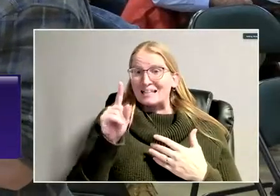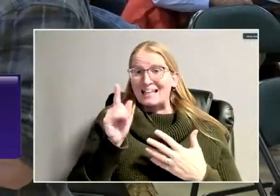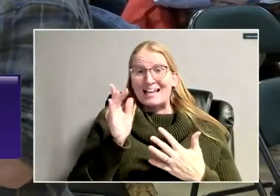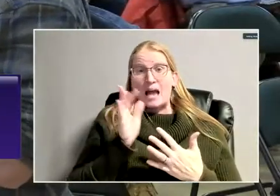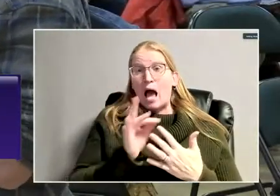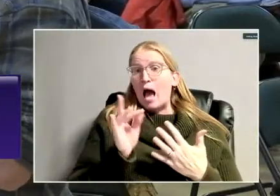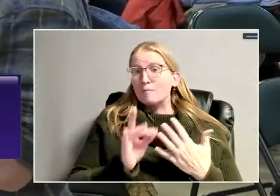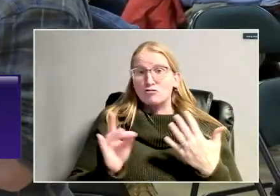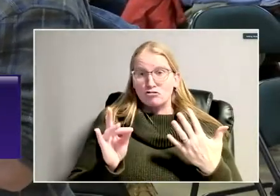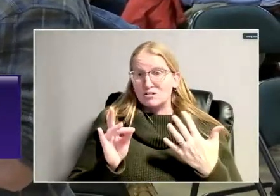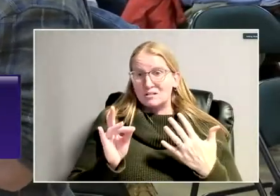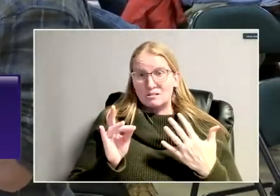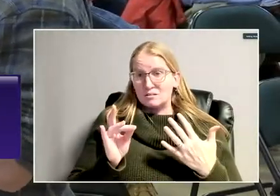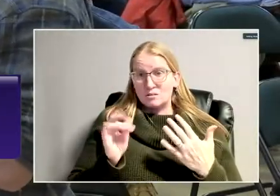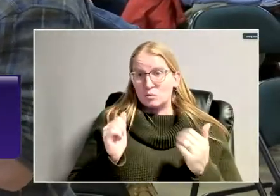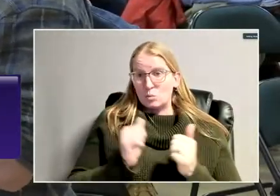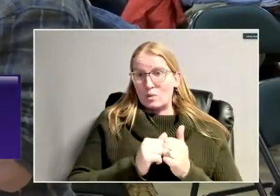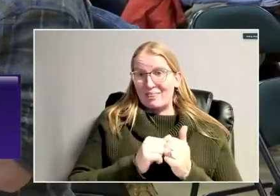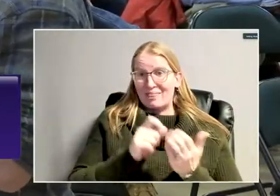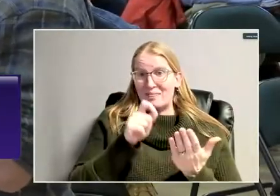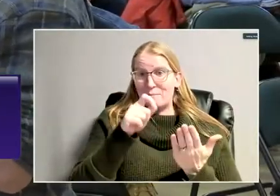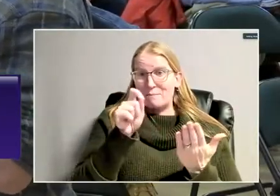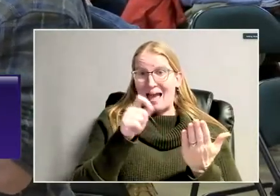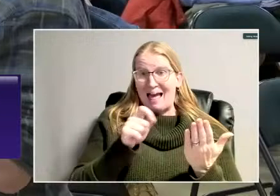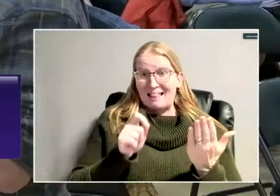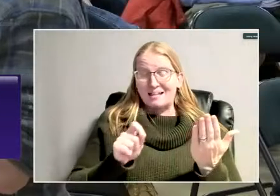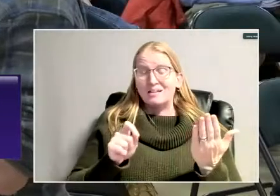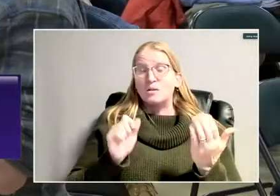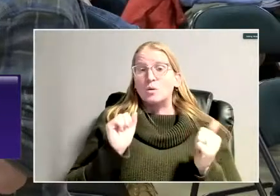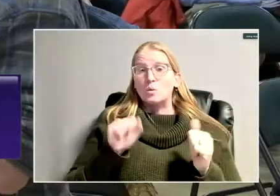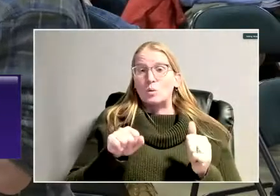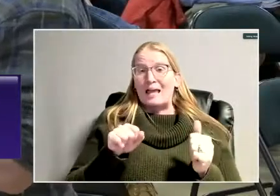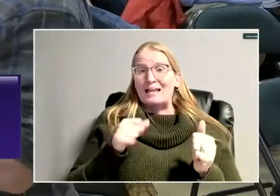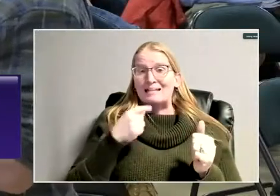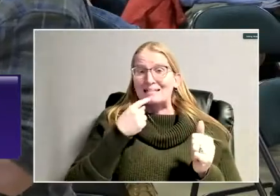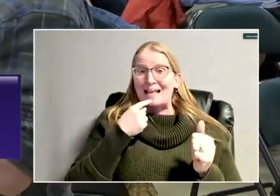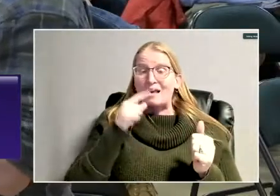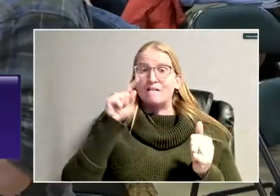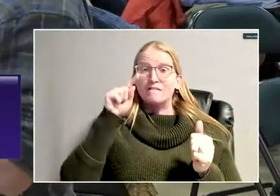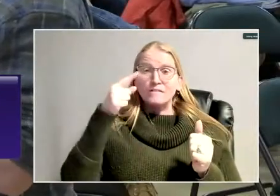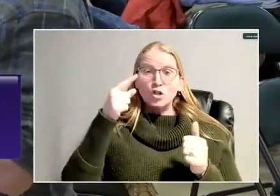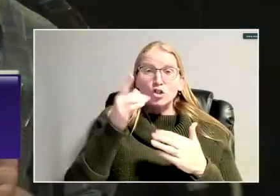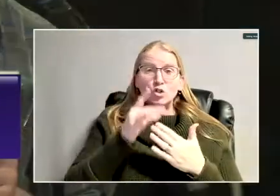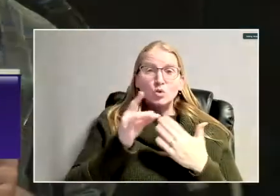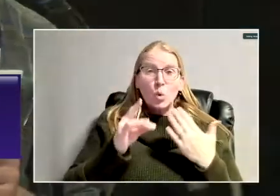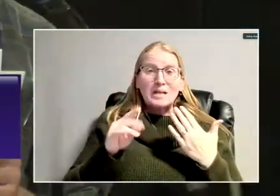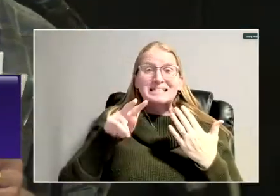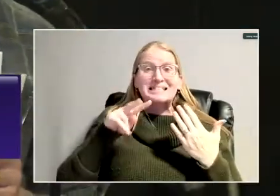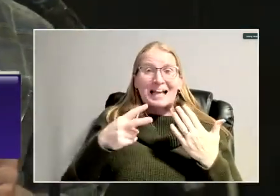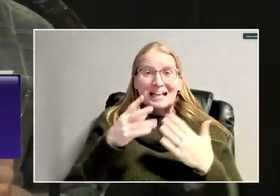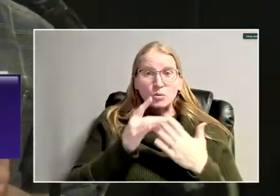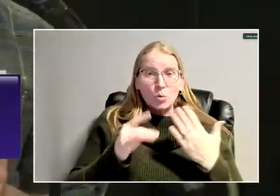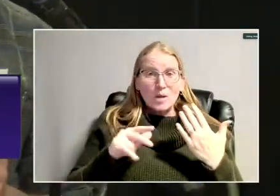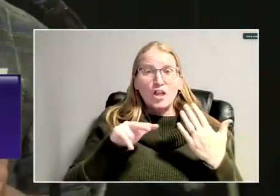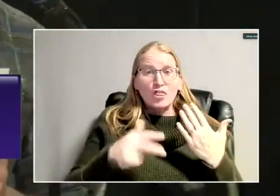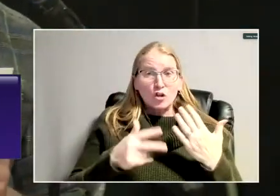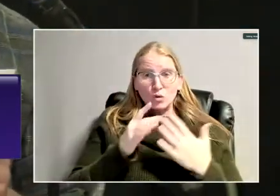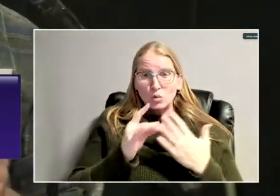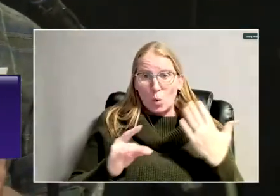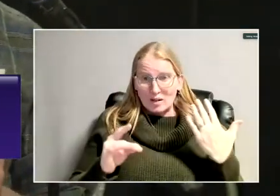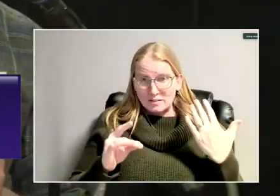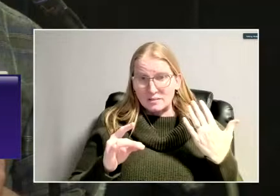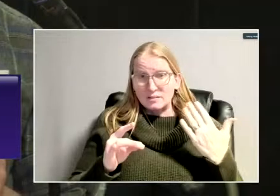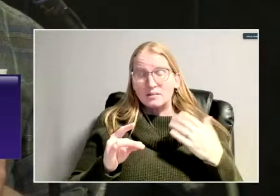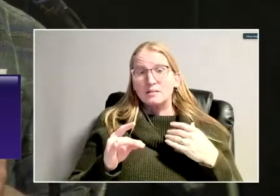to give a uh second third perhaps fourth choice in a very contested race um with the